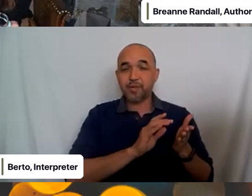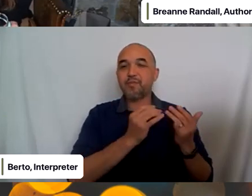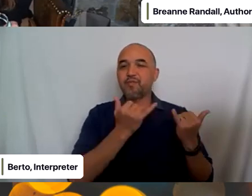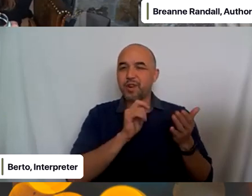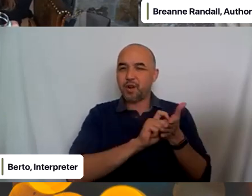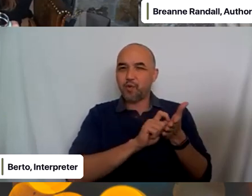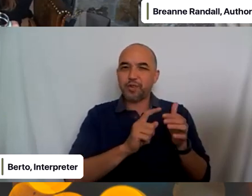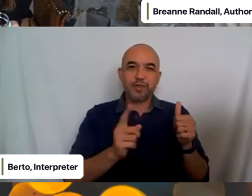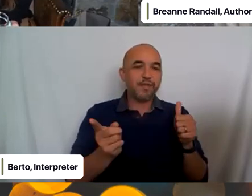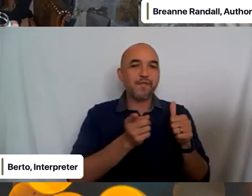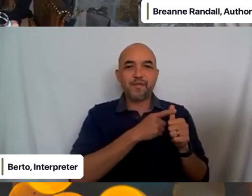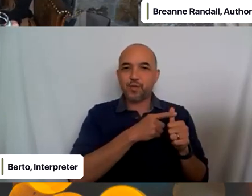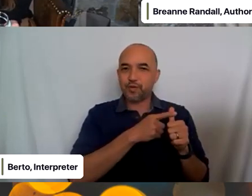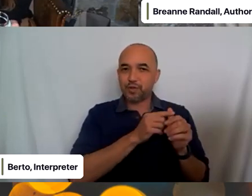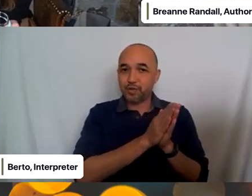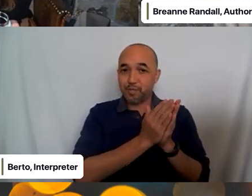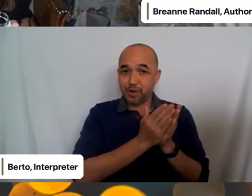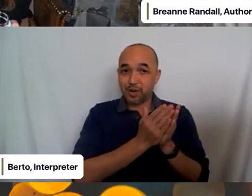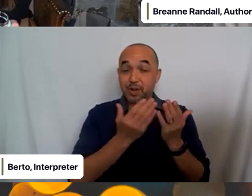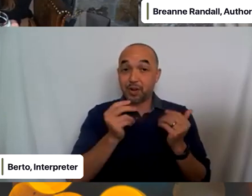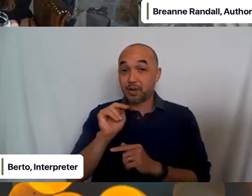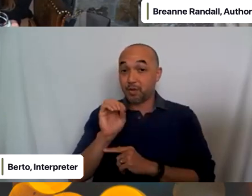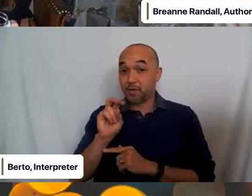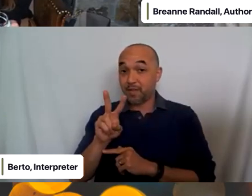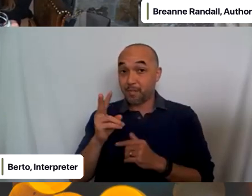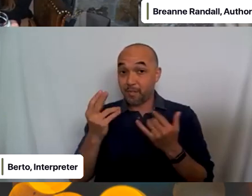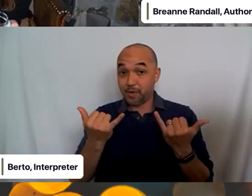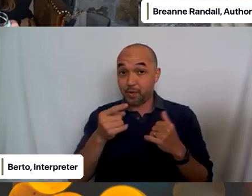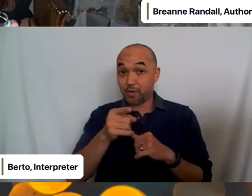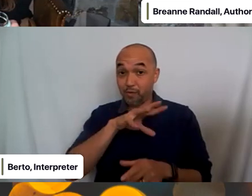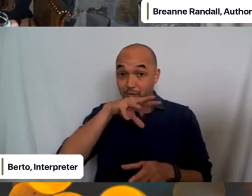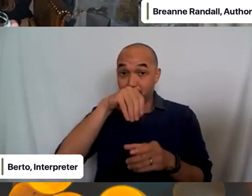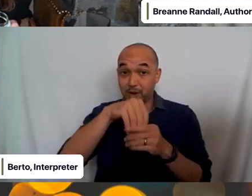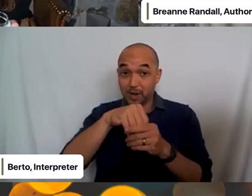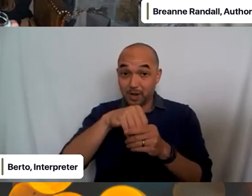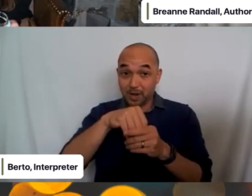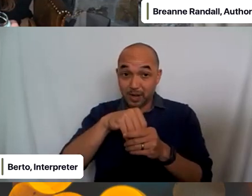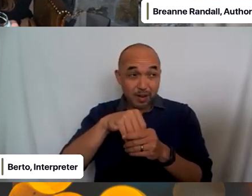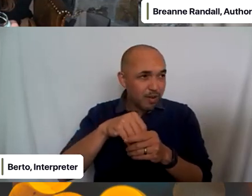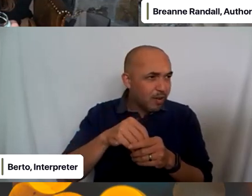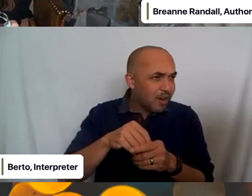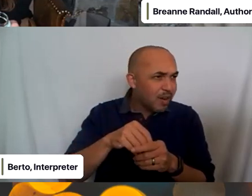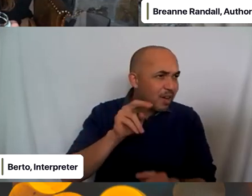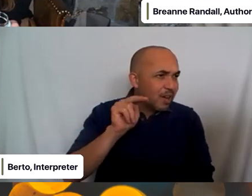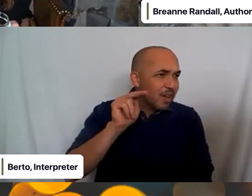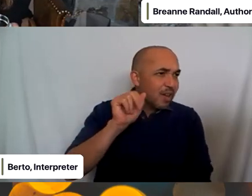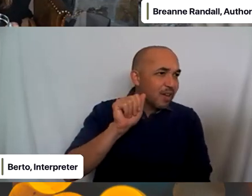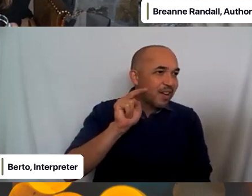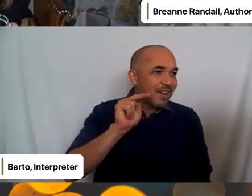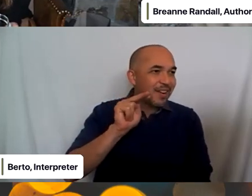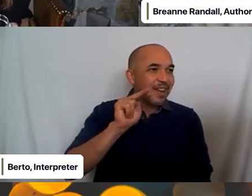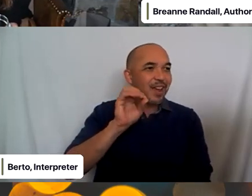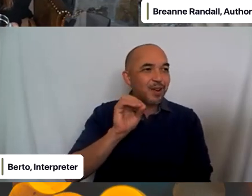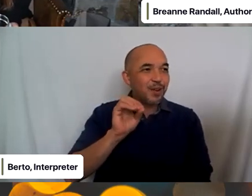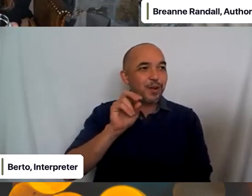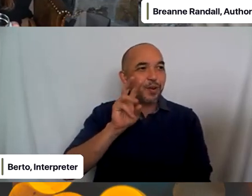it's November, have you ever participated in the NaNoWriMo? NaNoWriMo. Okay, I should know. Okay, yeah, have